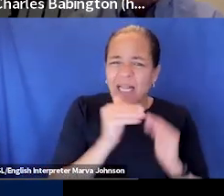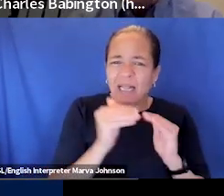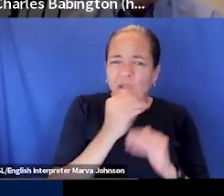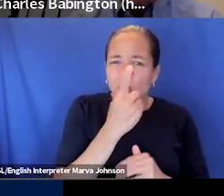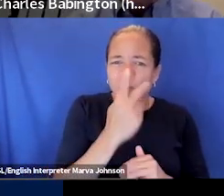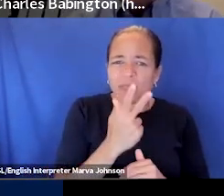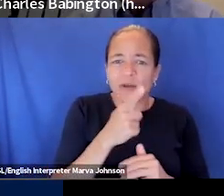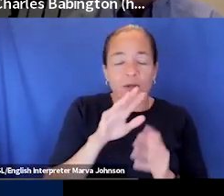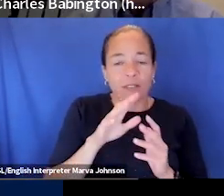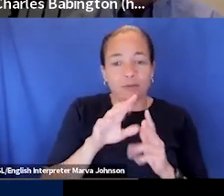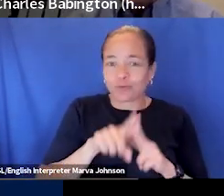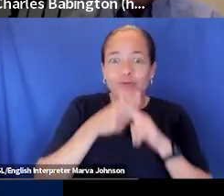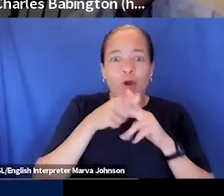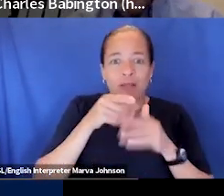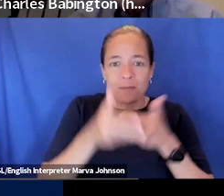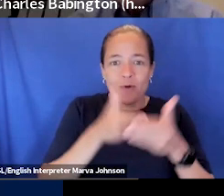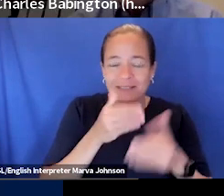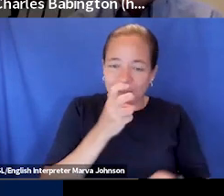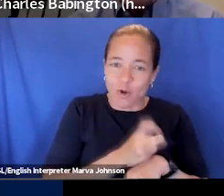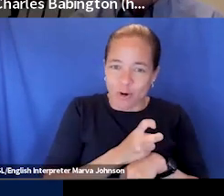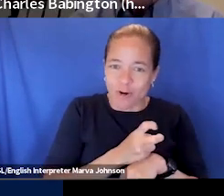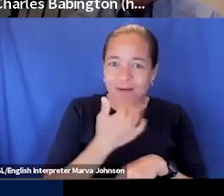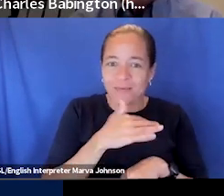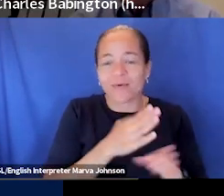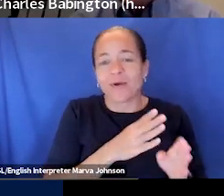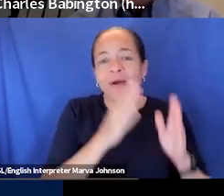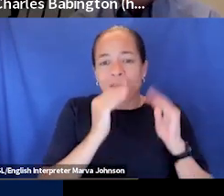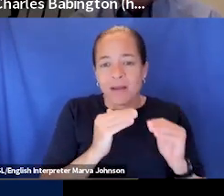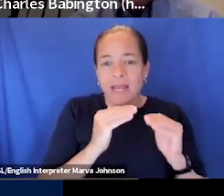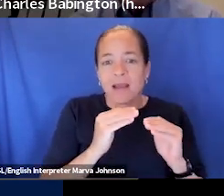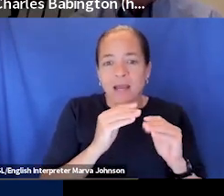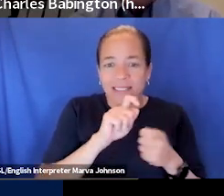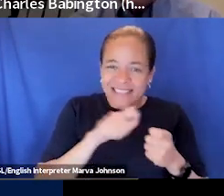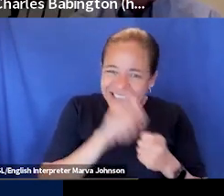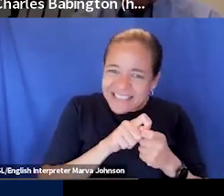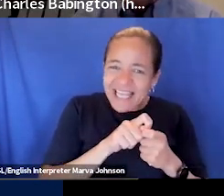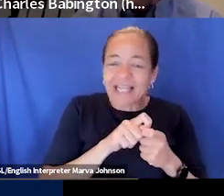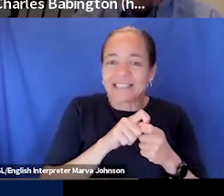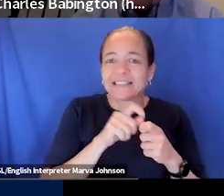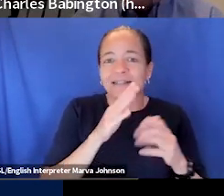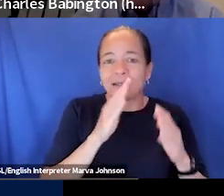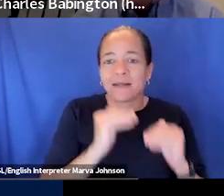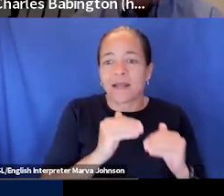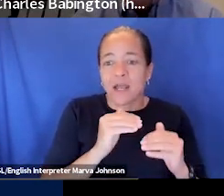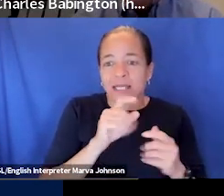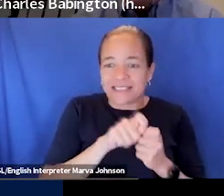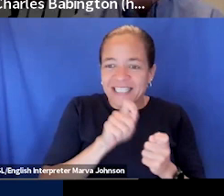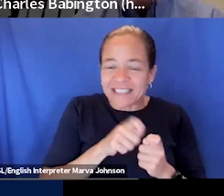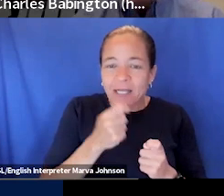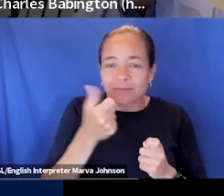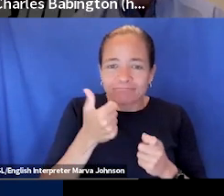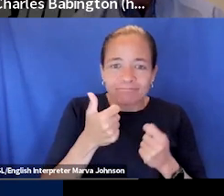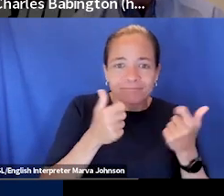started was the hardest part. Being concise, 17%, deciding which details to include and exclude, 23%, almost a